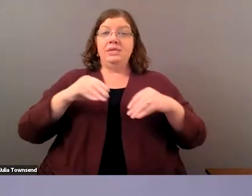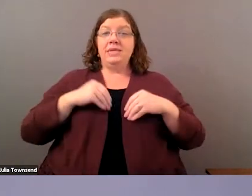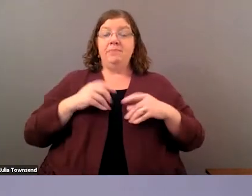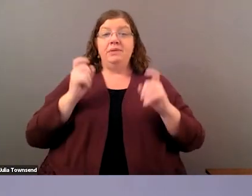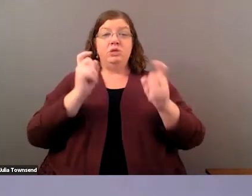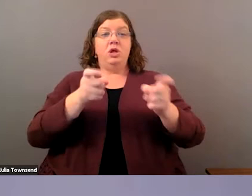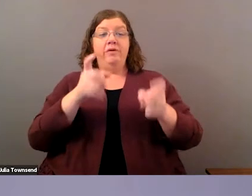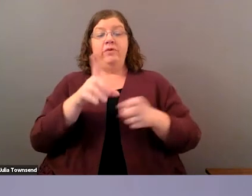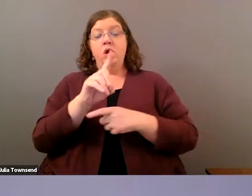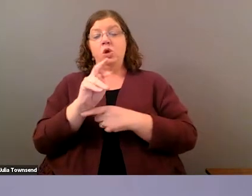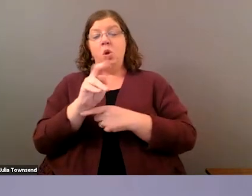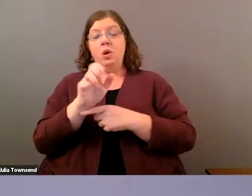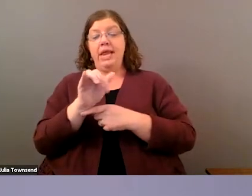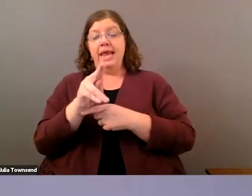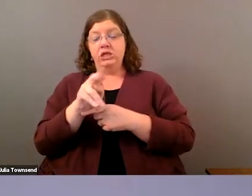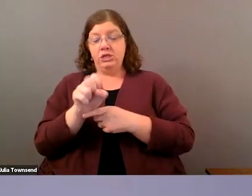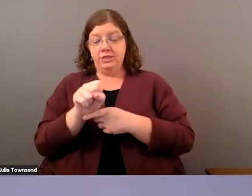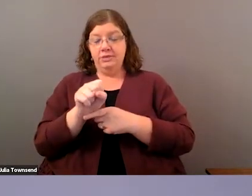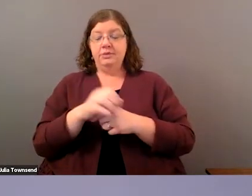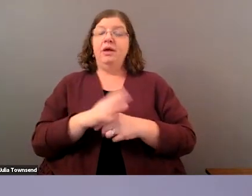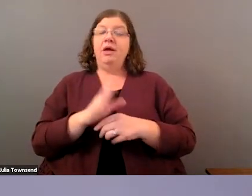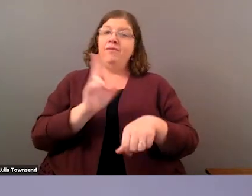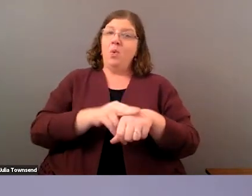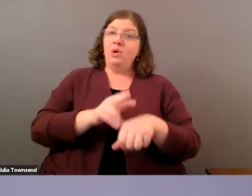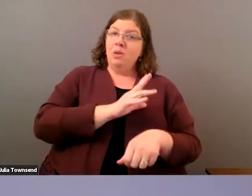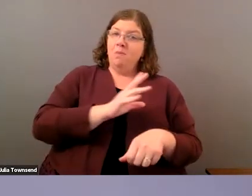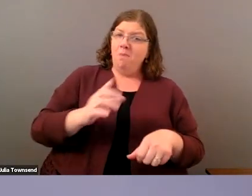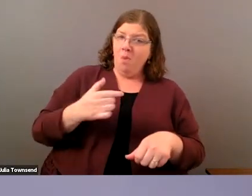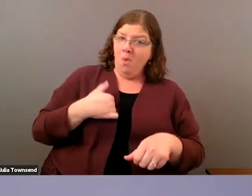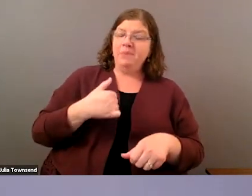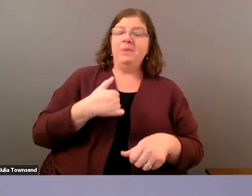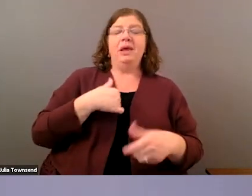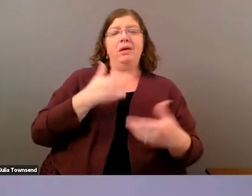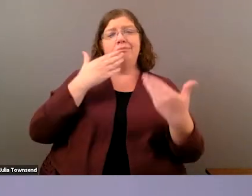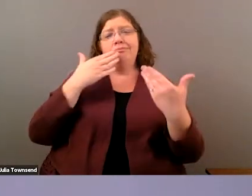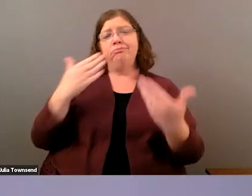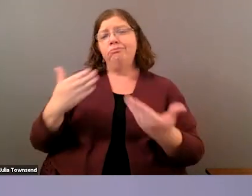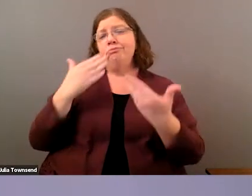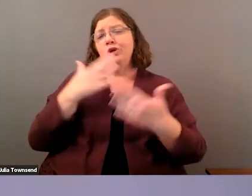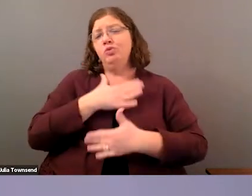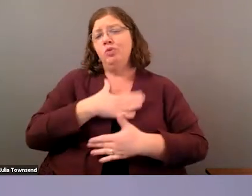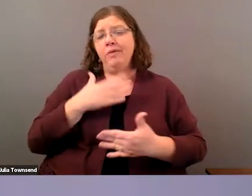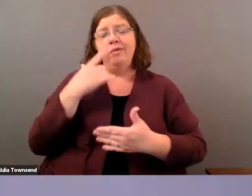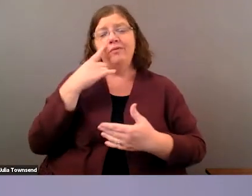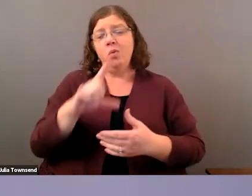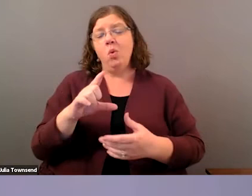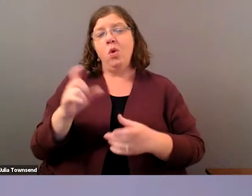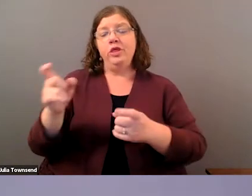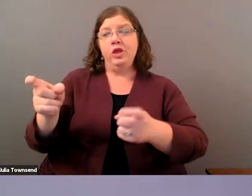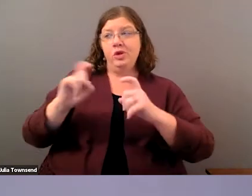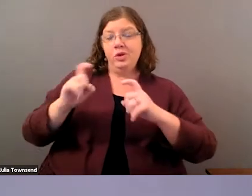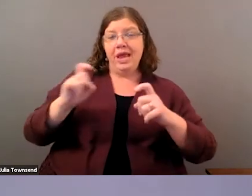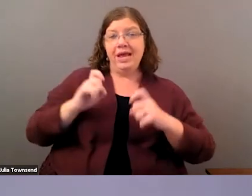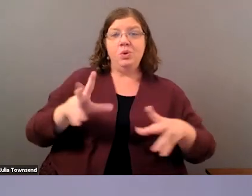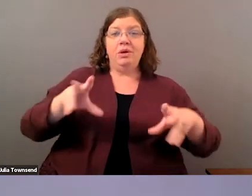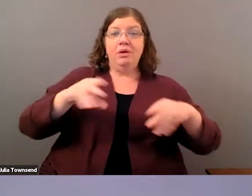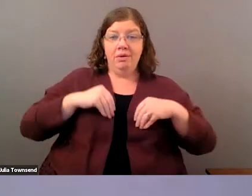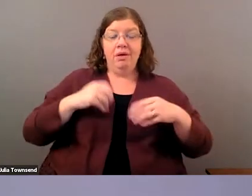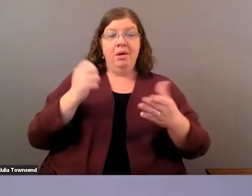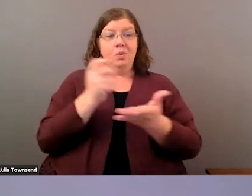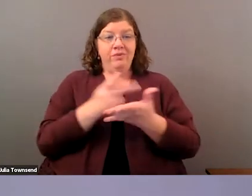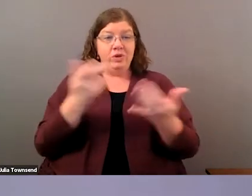donations. And of course, the board members and I are so grateful for the donations that we are approving tonight, April